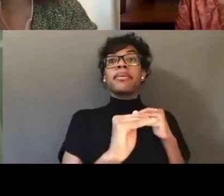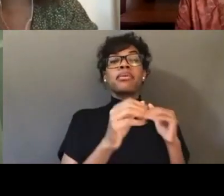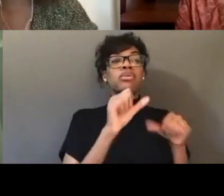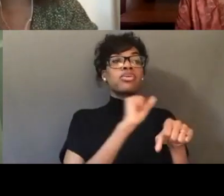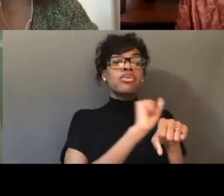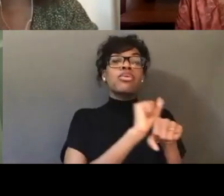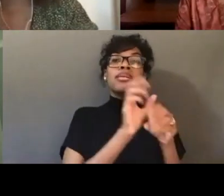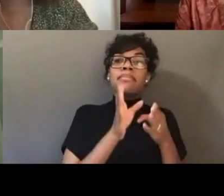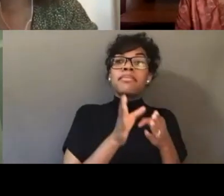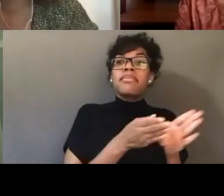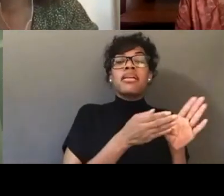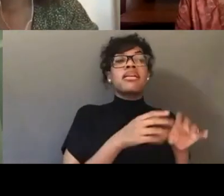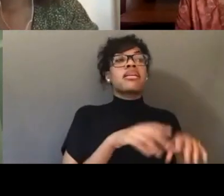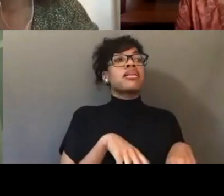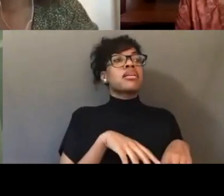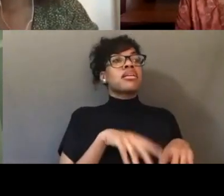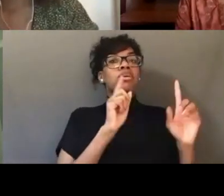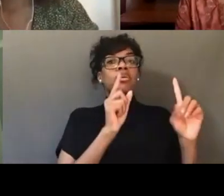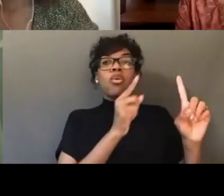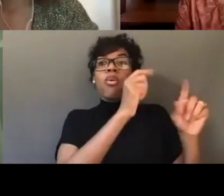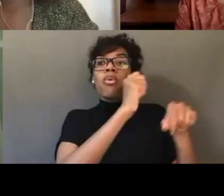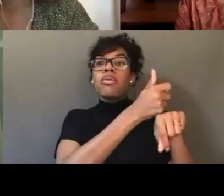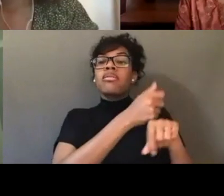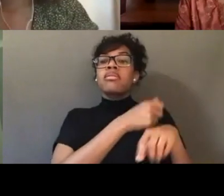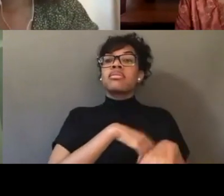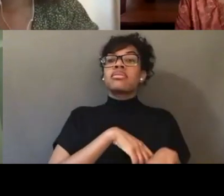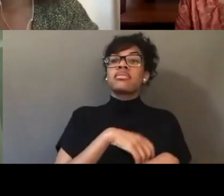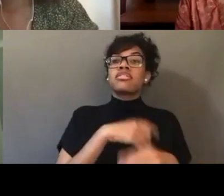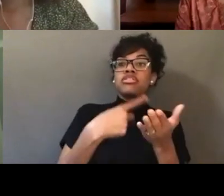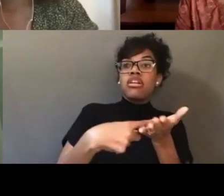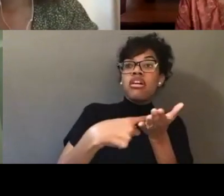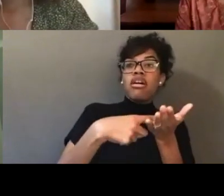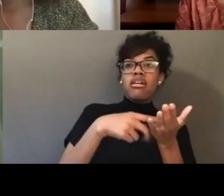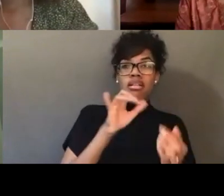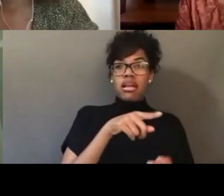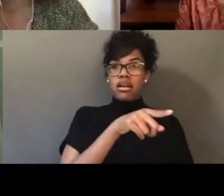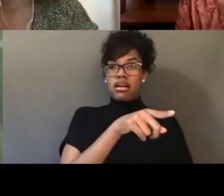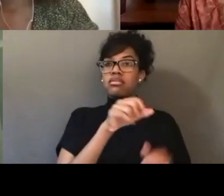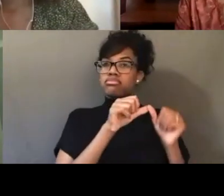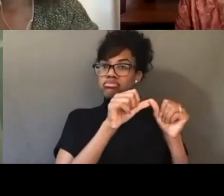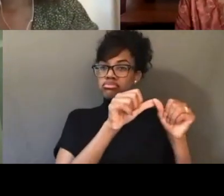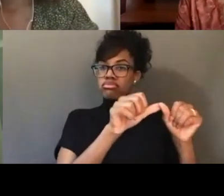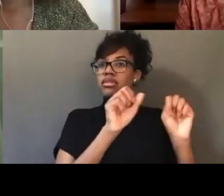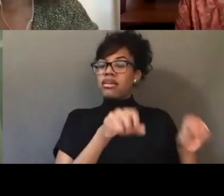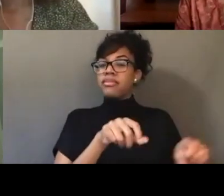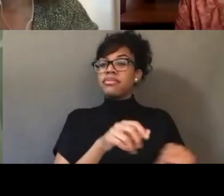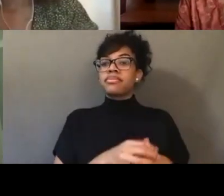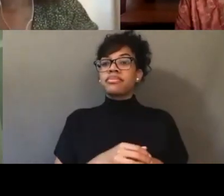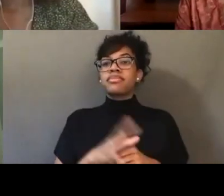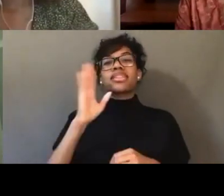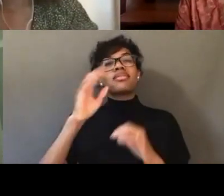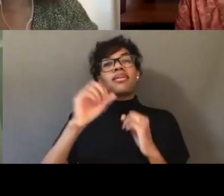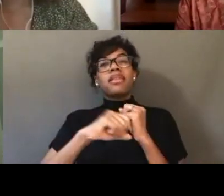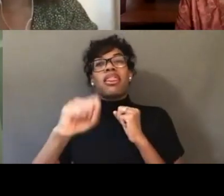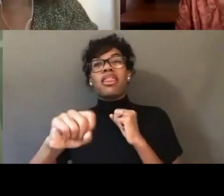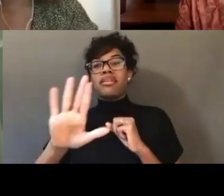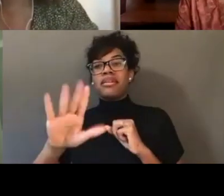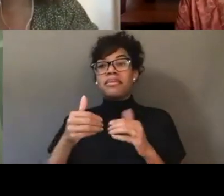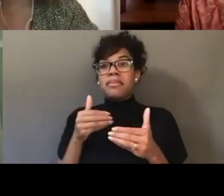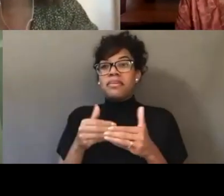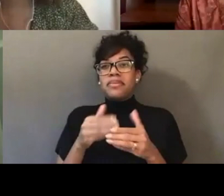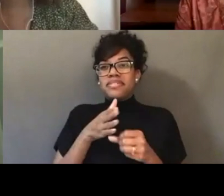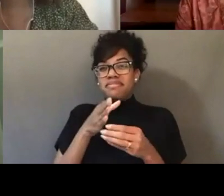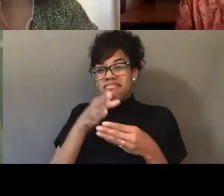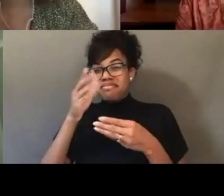of gearing up and trying to figure out, okay, so, some of the pictures that were shown while, and I know I'm going a little long, almost done, but some of